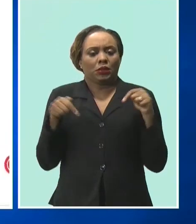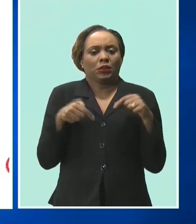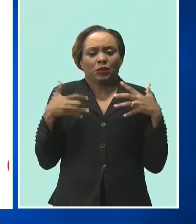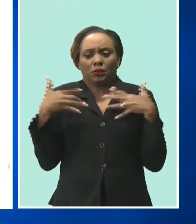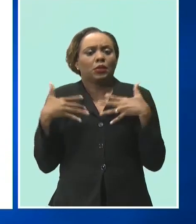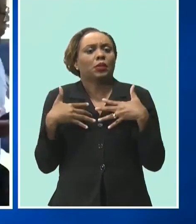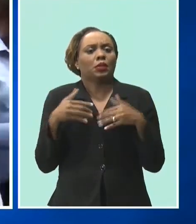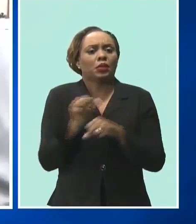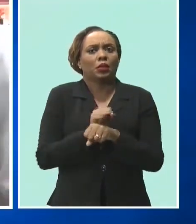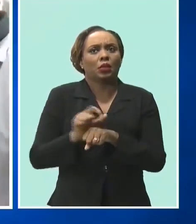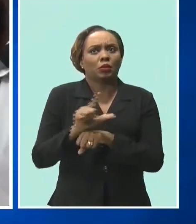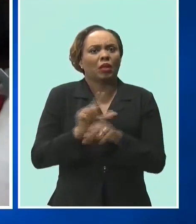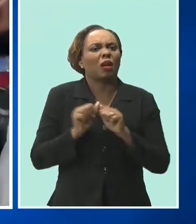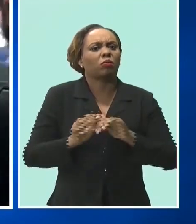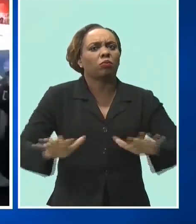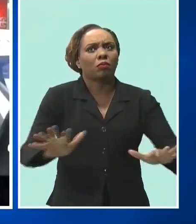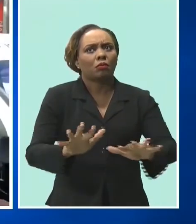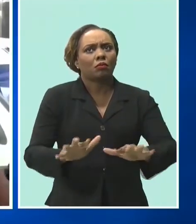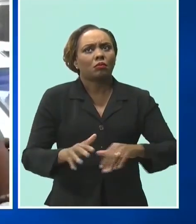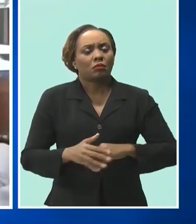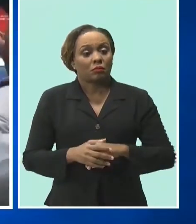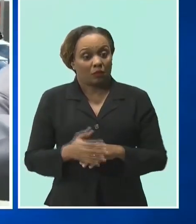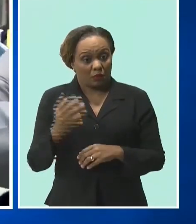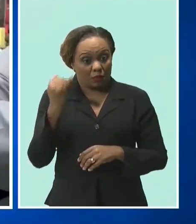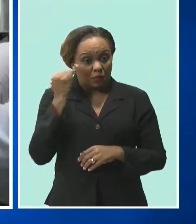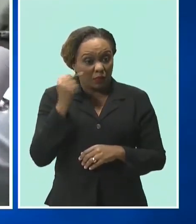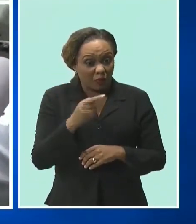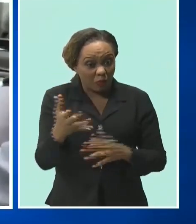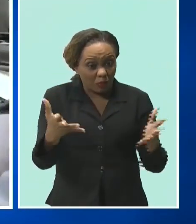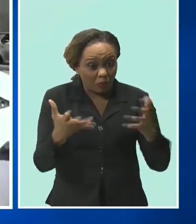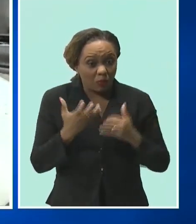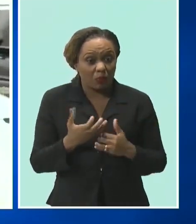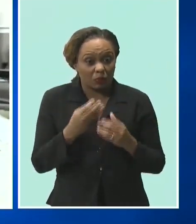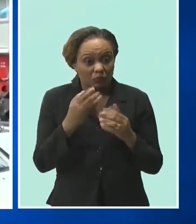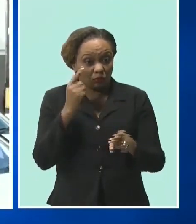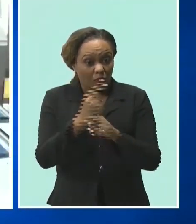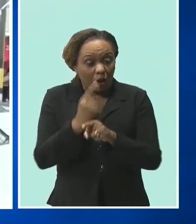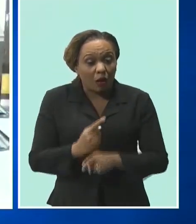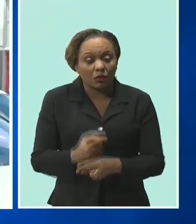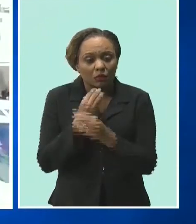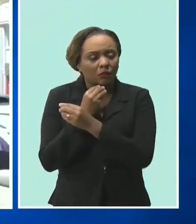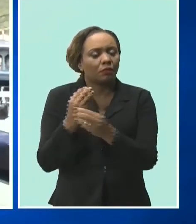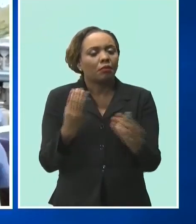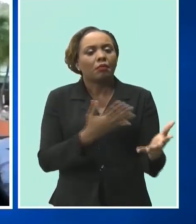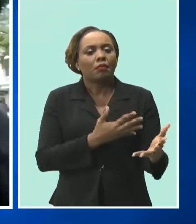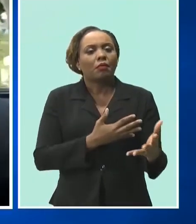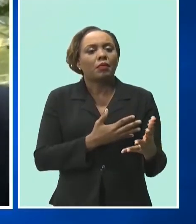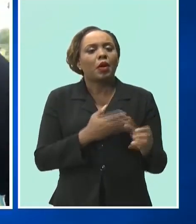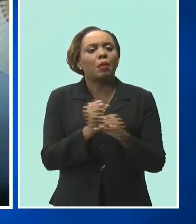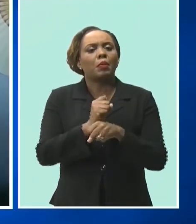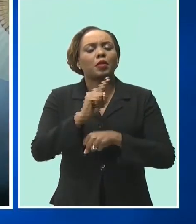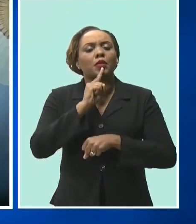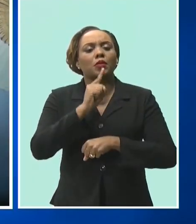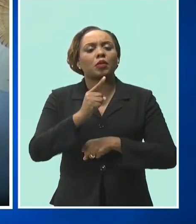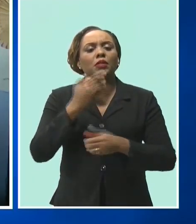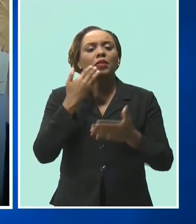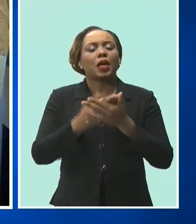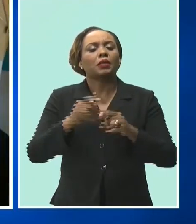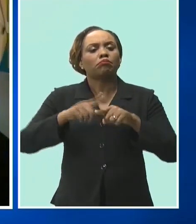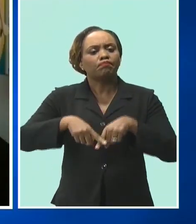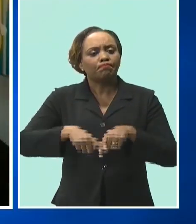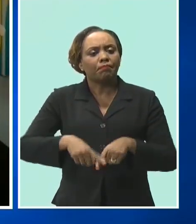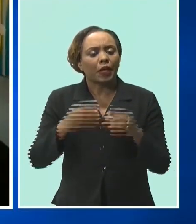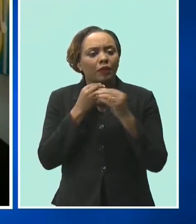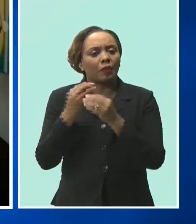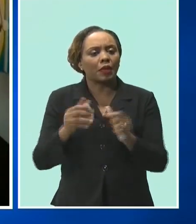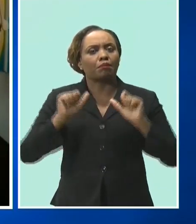Chasney is calling on the public to verify information through reliable sources before spreading information about